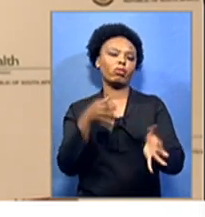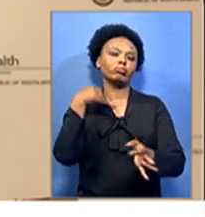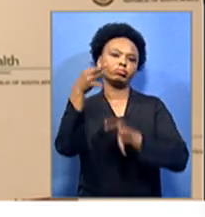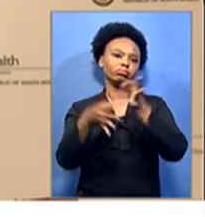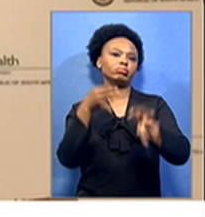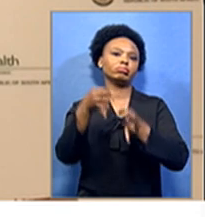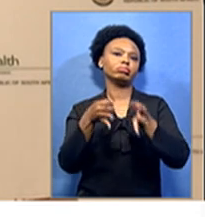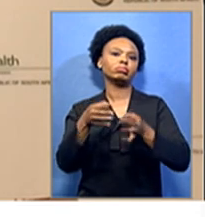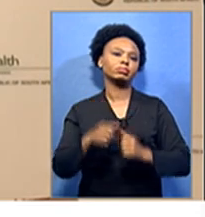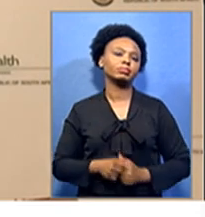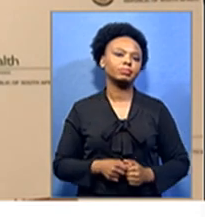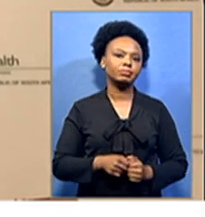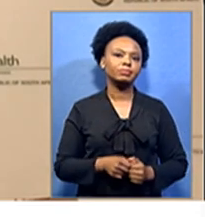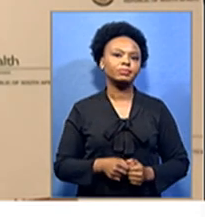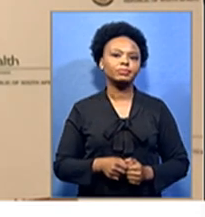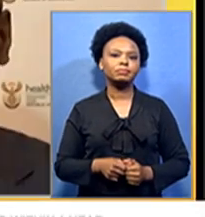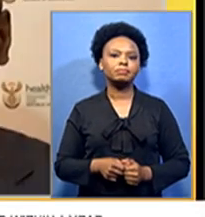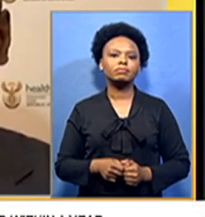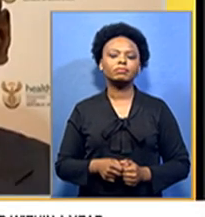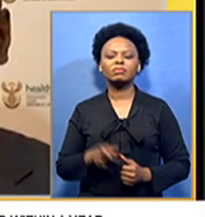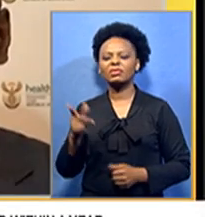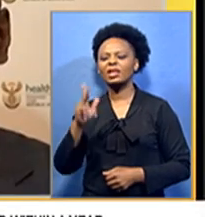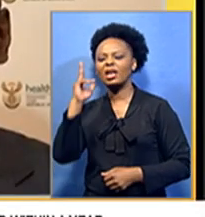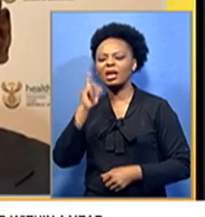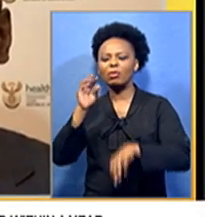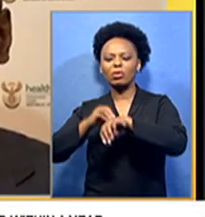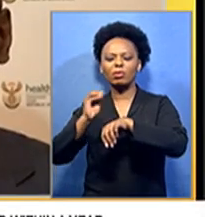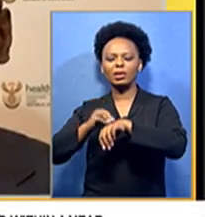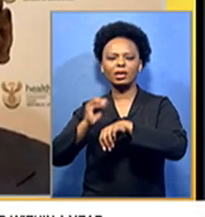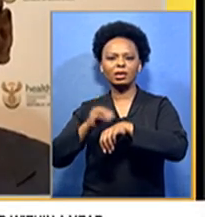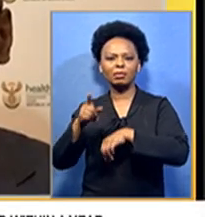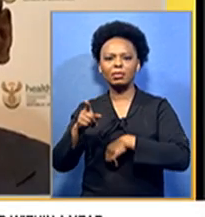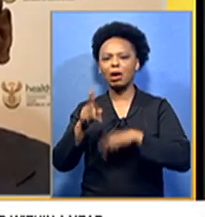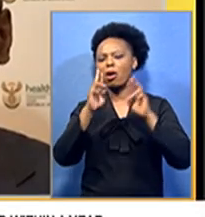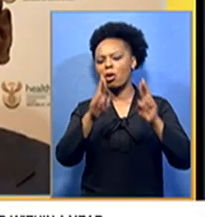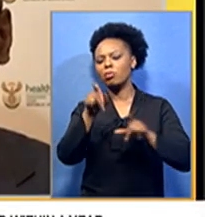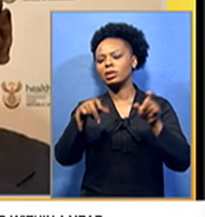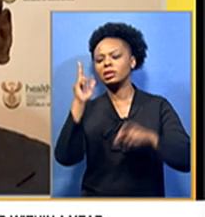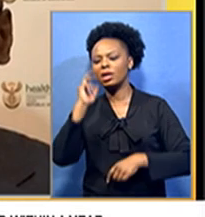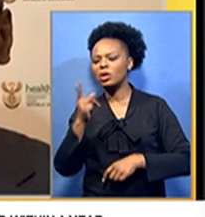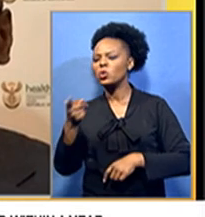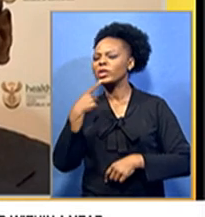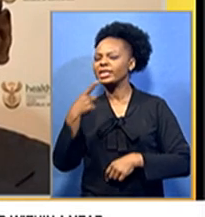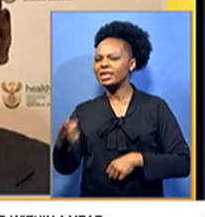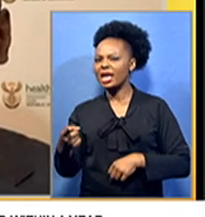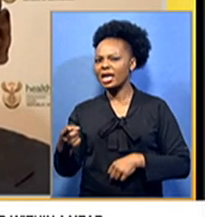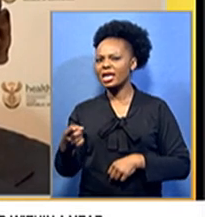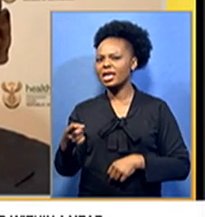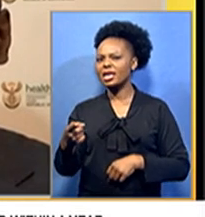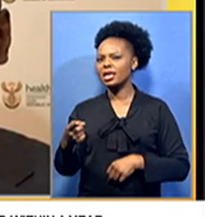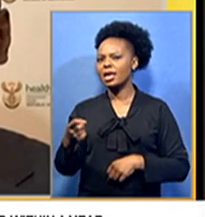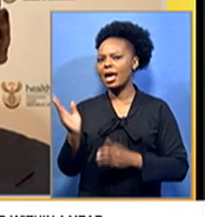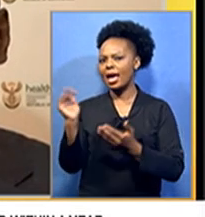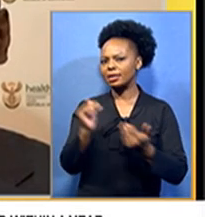vaccine. Yeah. So I had a little bit of trouble hearing you in the beginning. I hope everybody managed to hear that. But you were saying, so we're expecting 1 million